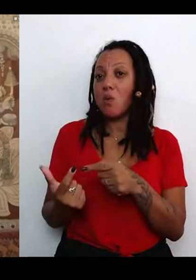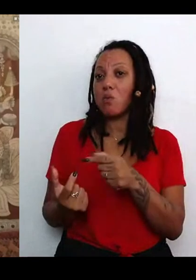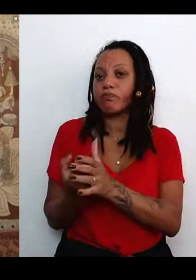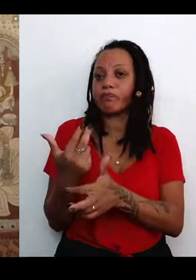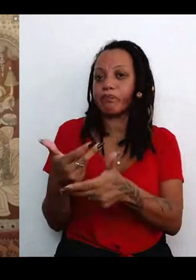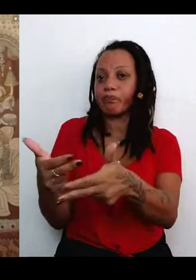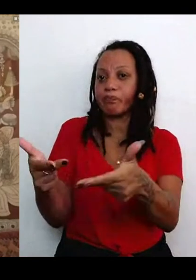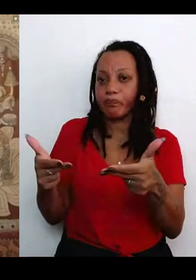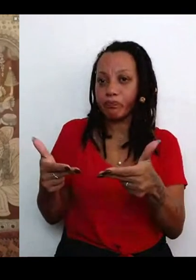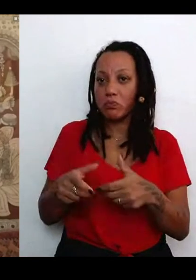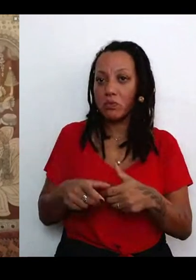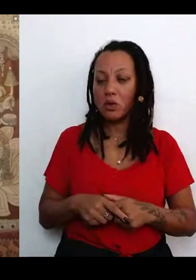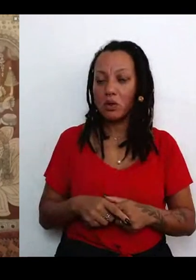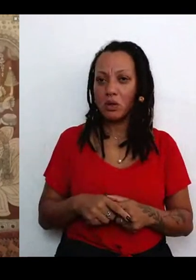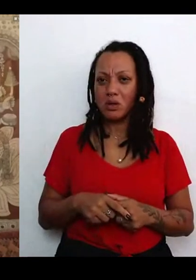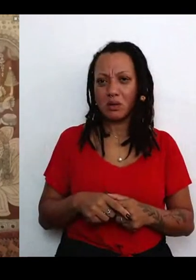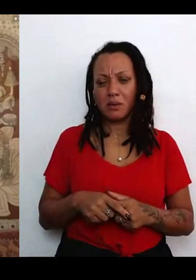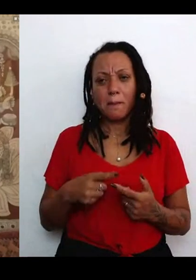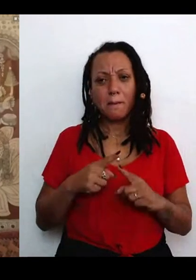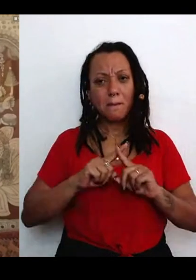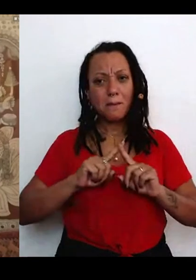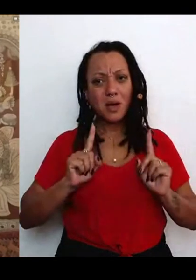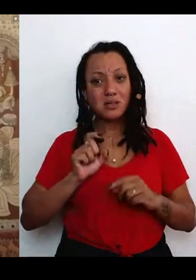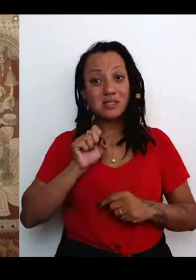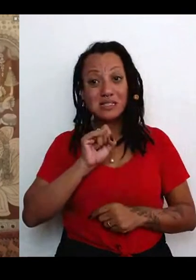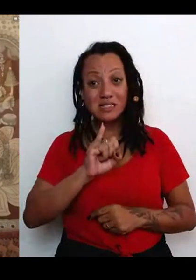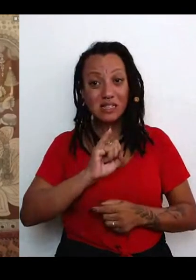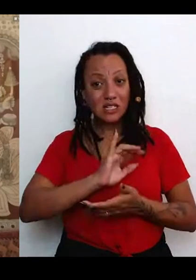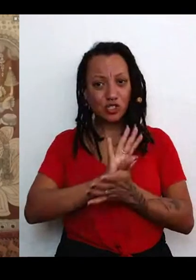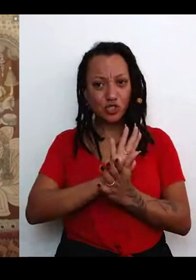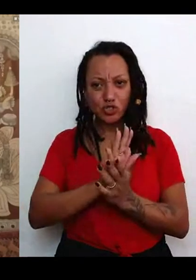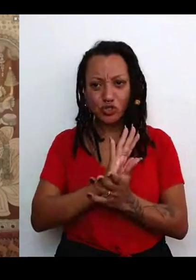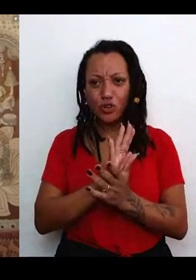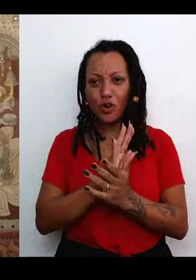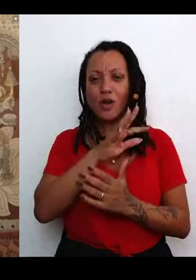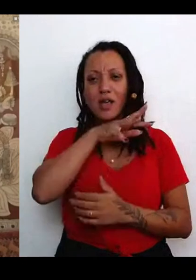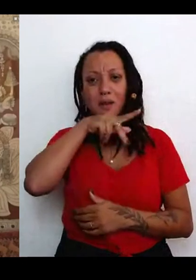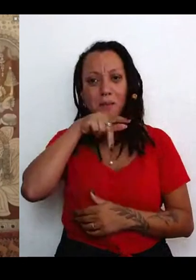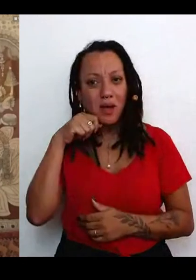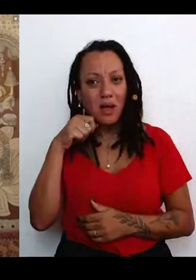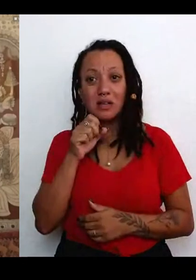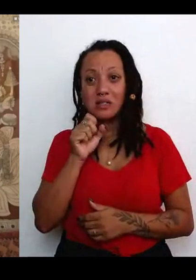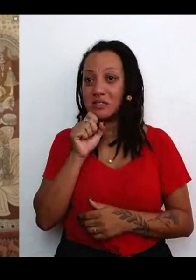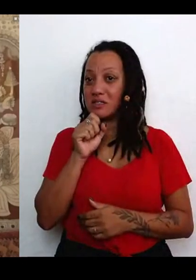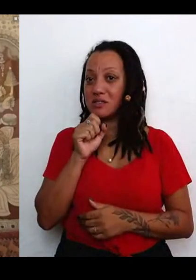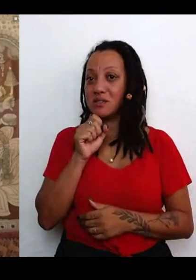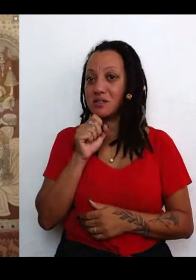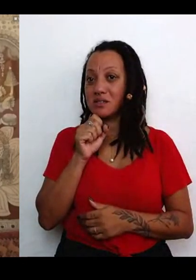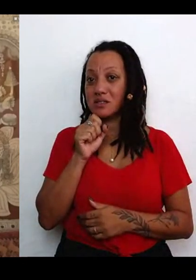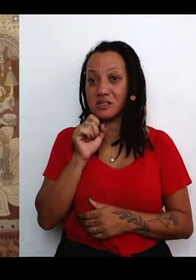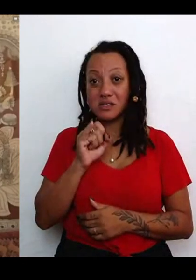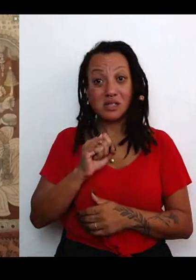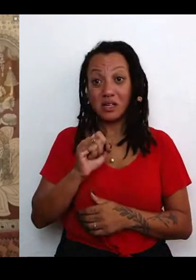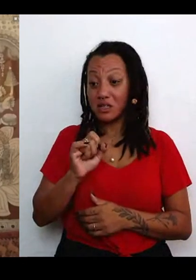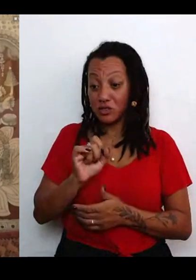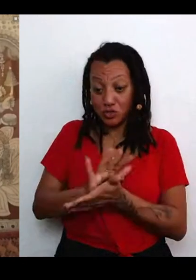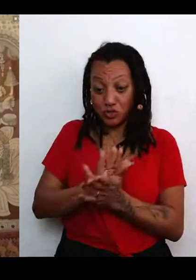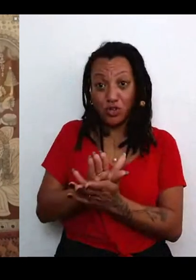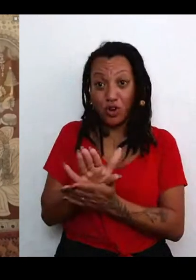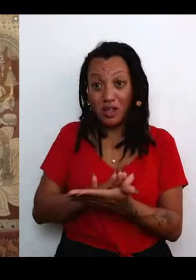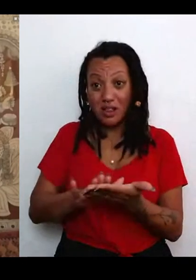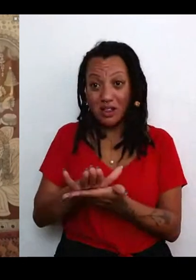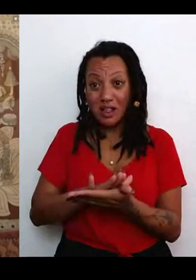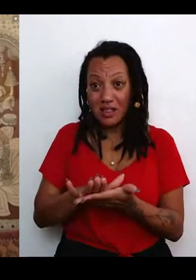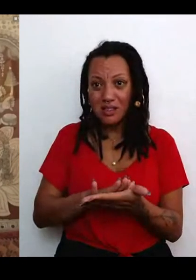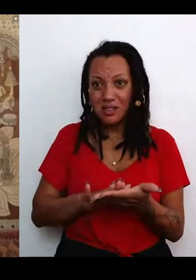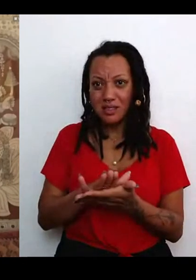the Aboriginal people of Australia did not that became the basis of saying they're not fully human that's why we can take over